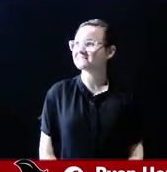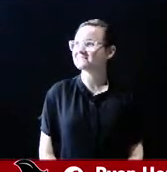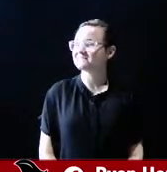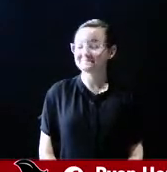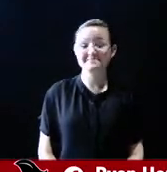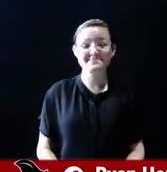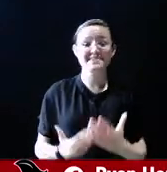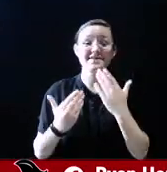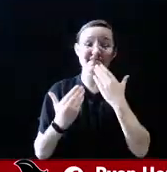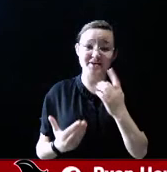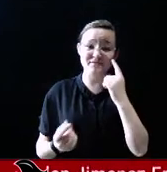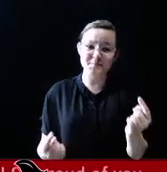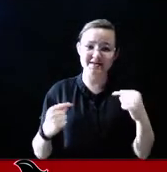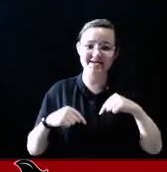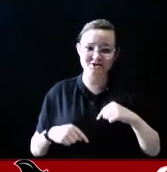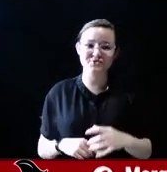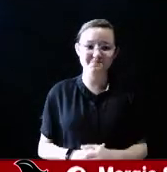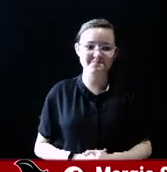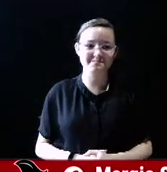Thank you for being here.